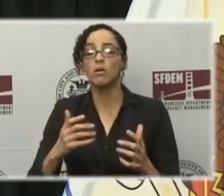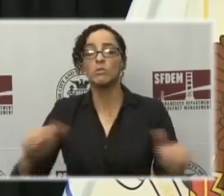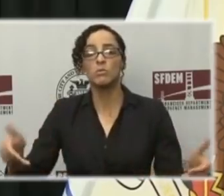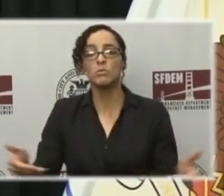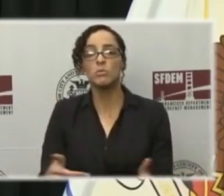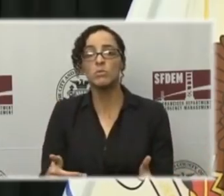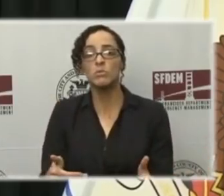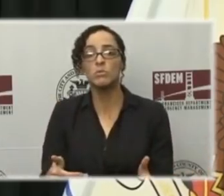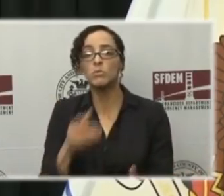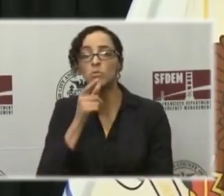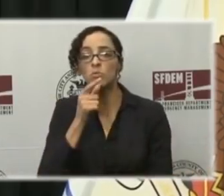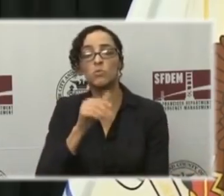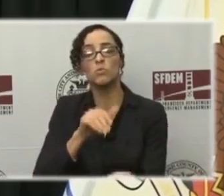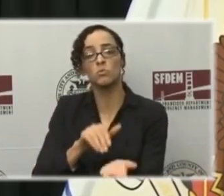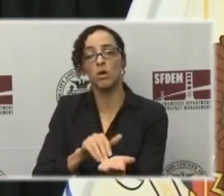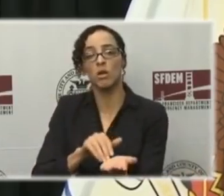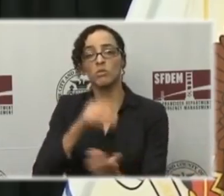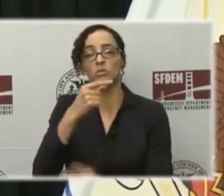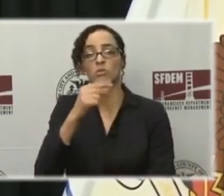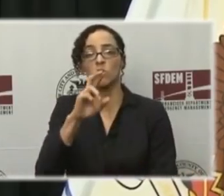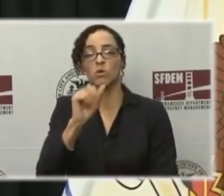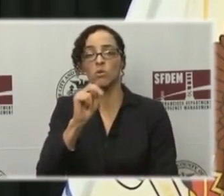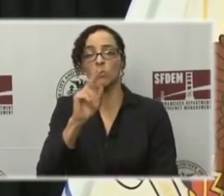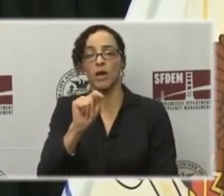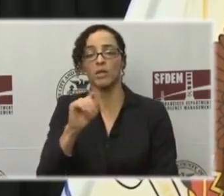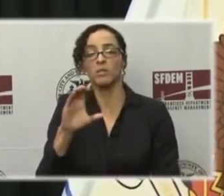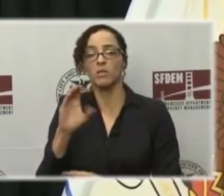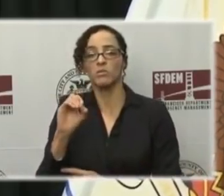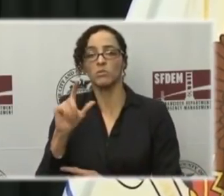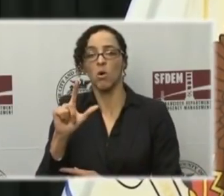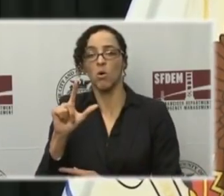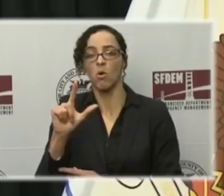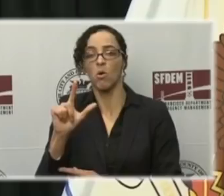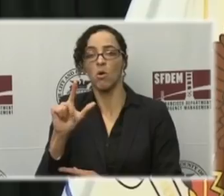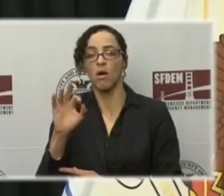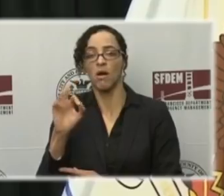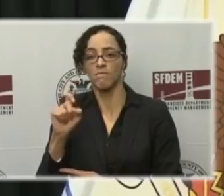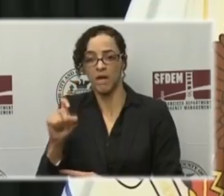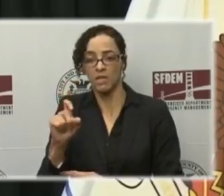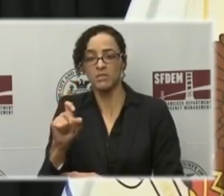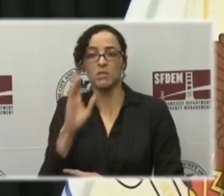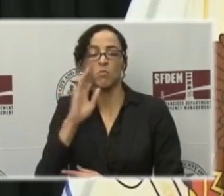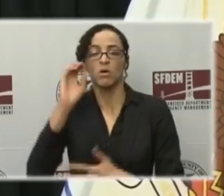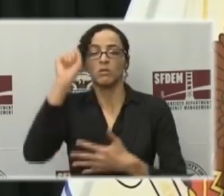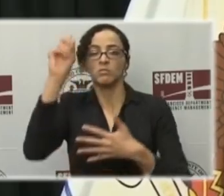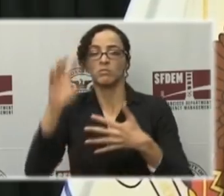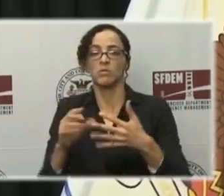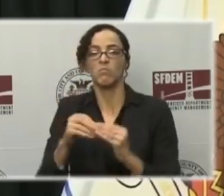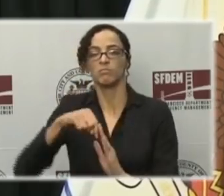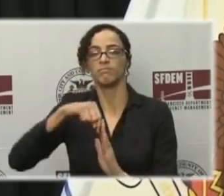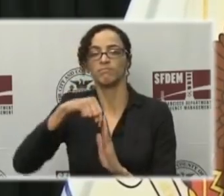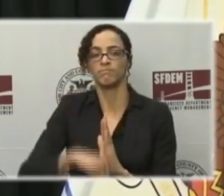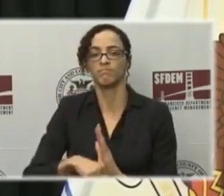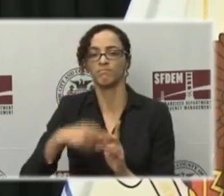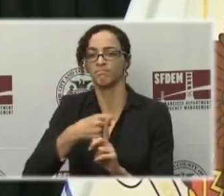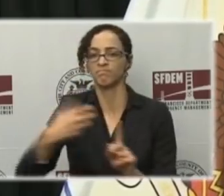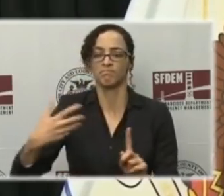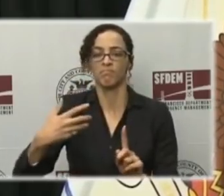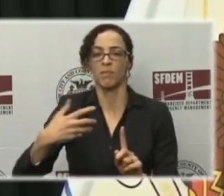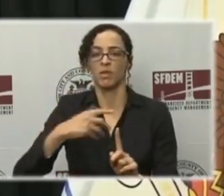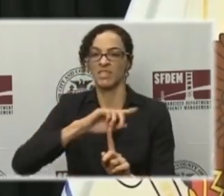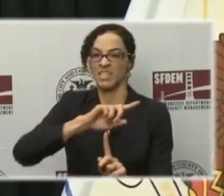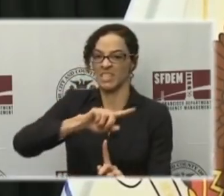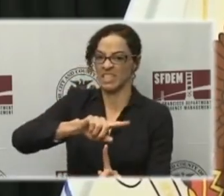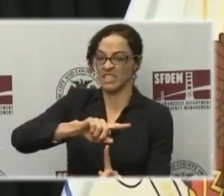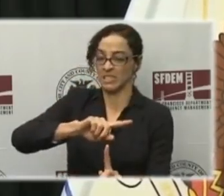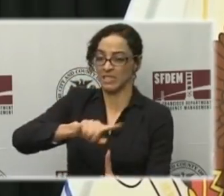introduce Dr. Grant Colfax, who's going to provide us with a lot more detail about specifically what's